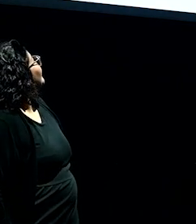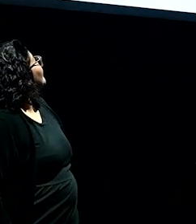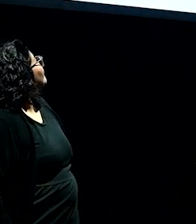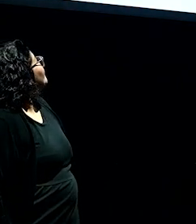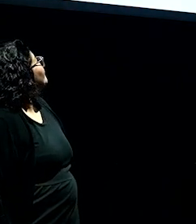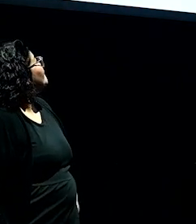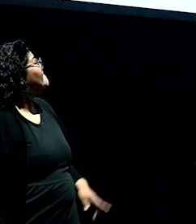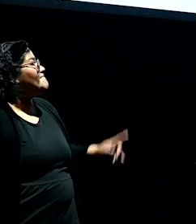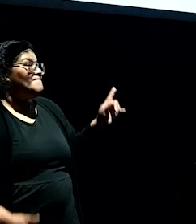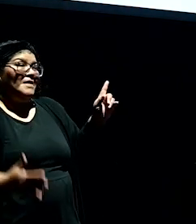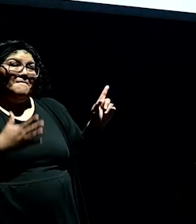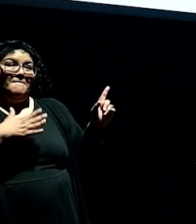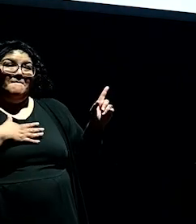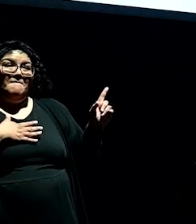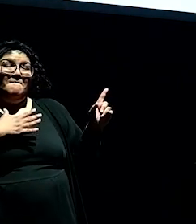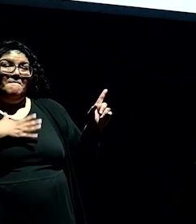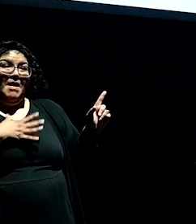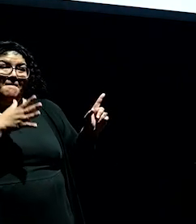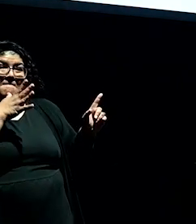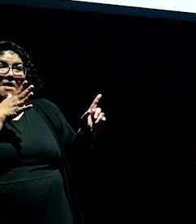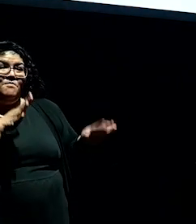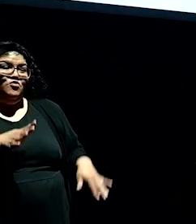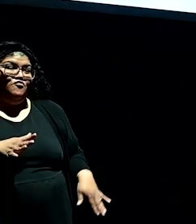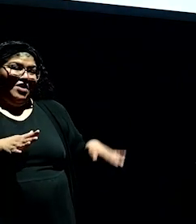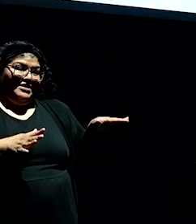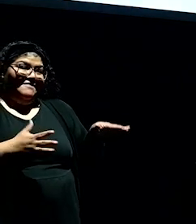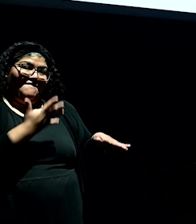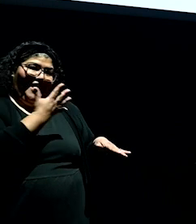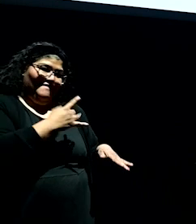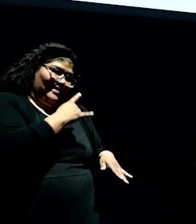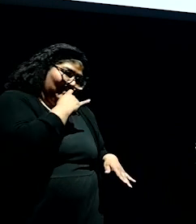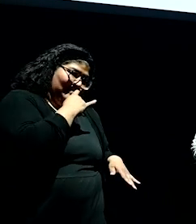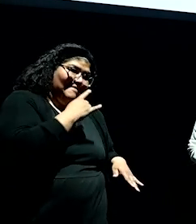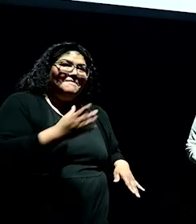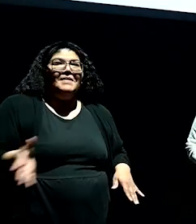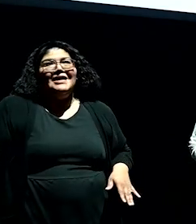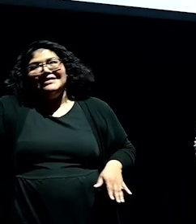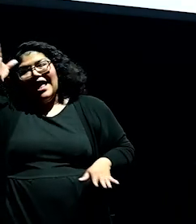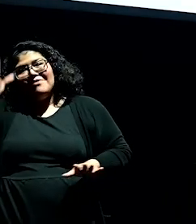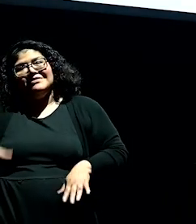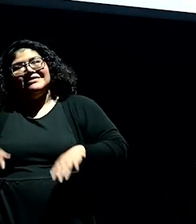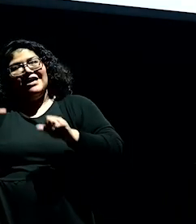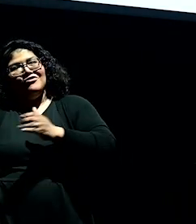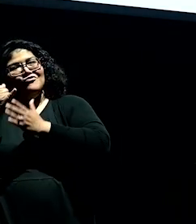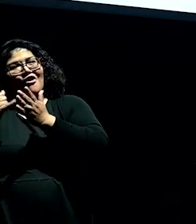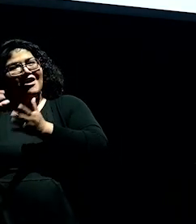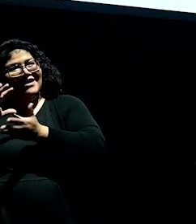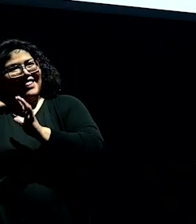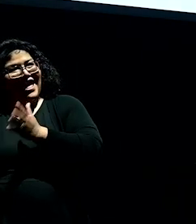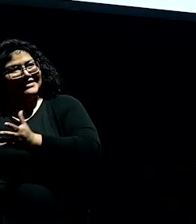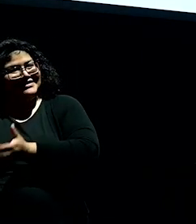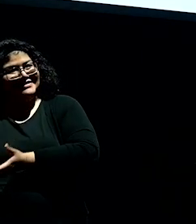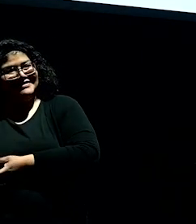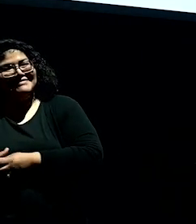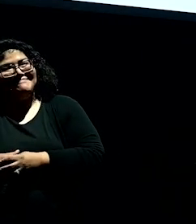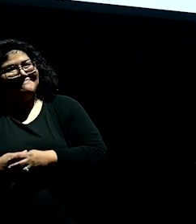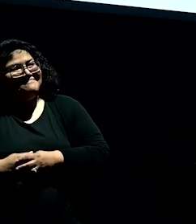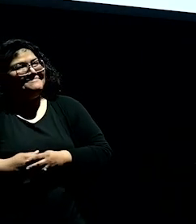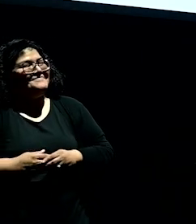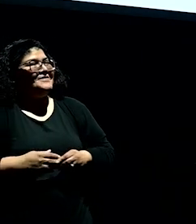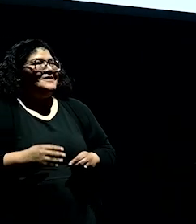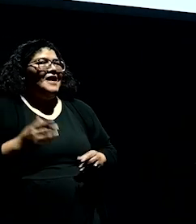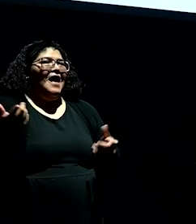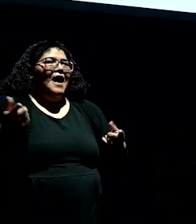while my mom was raising us 5 kids, my dad was taking drawing classes. And there used to be a series